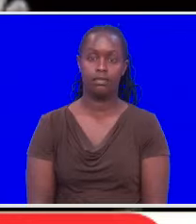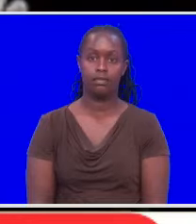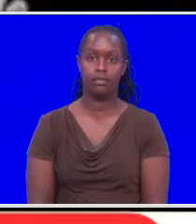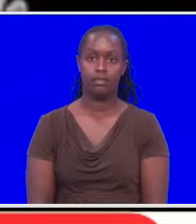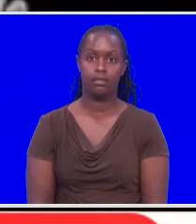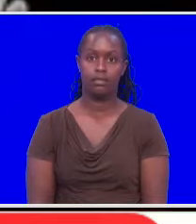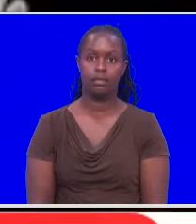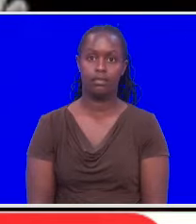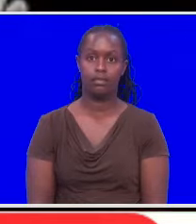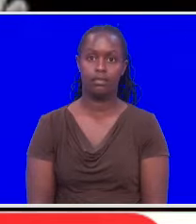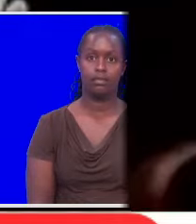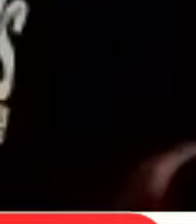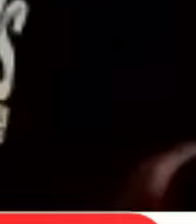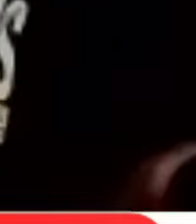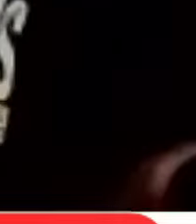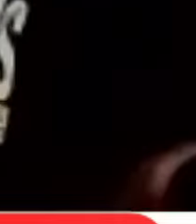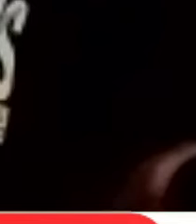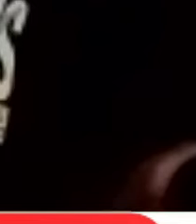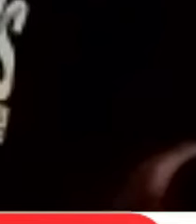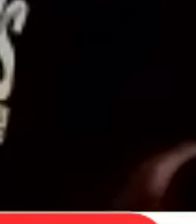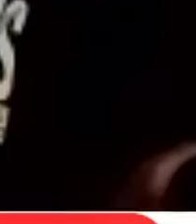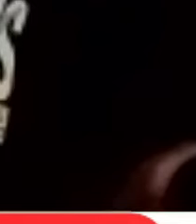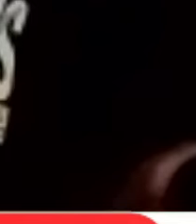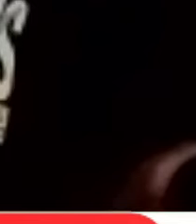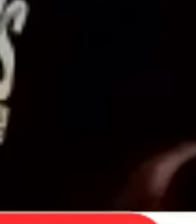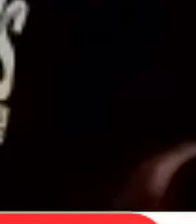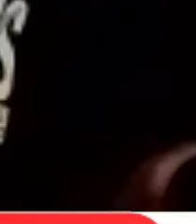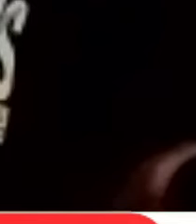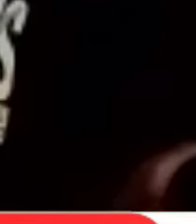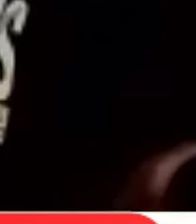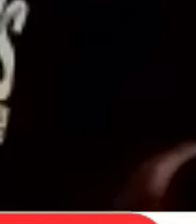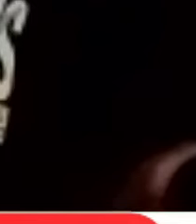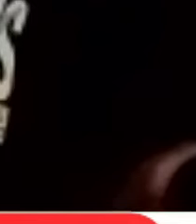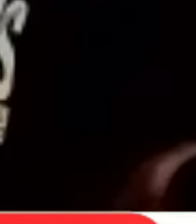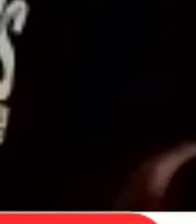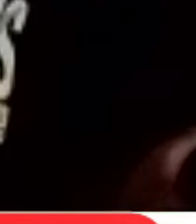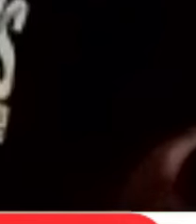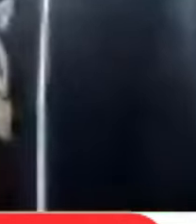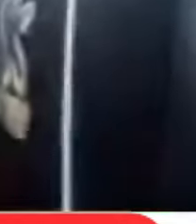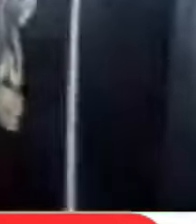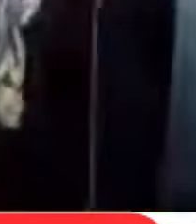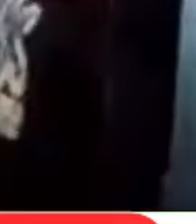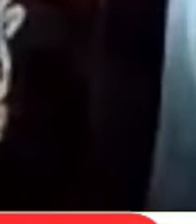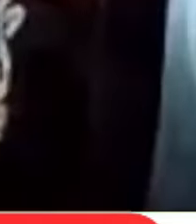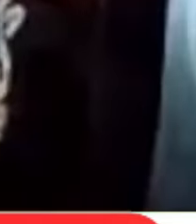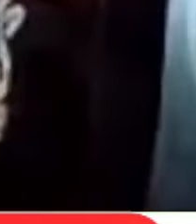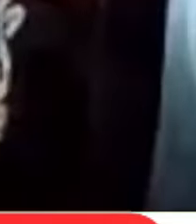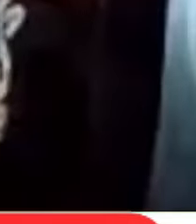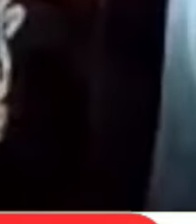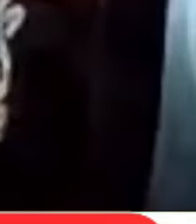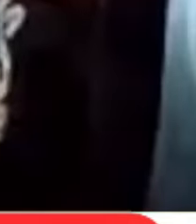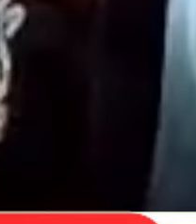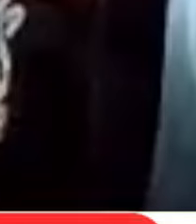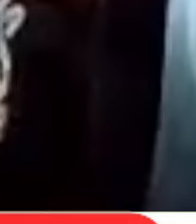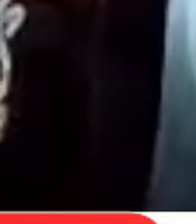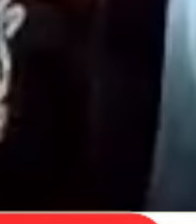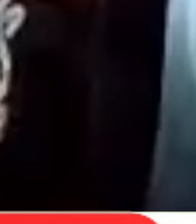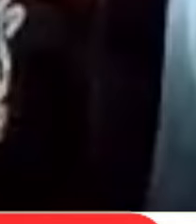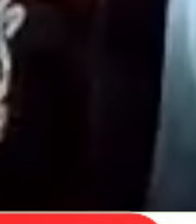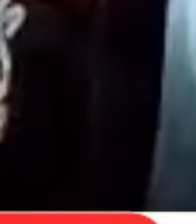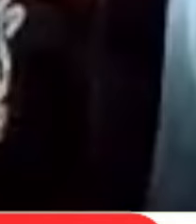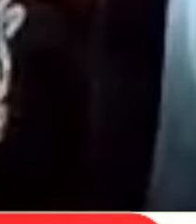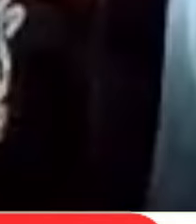road actually hit this vehicle before diving into a ditch, costing the life of